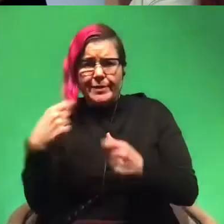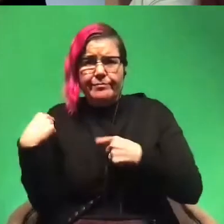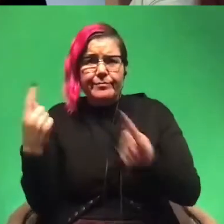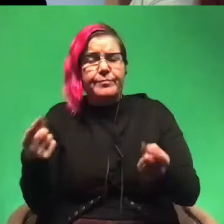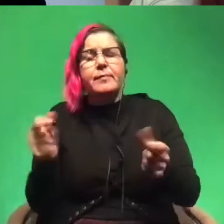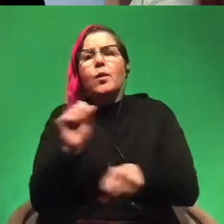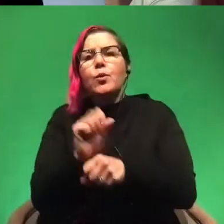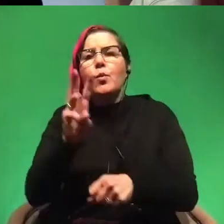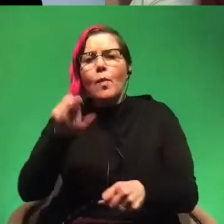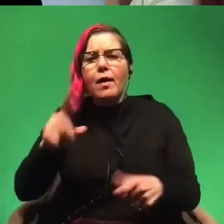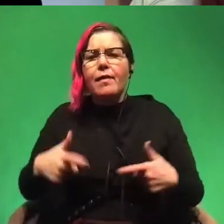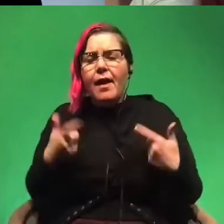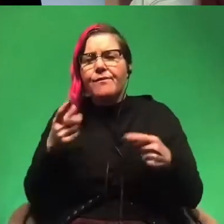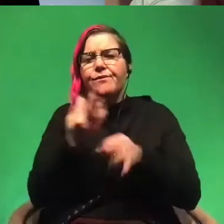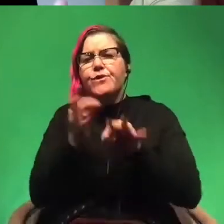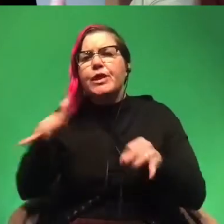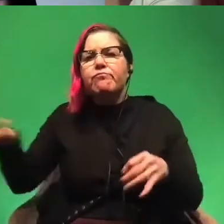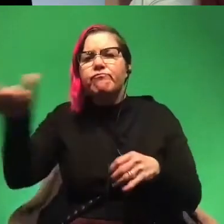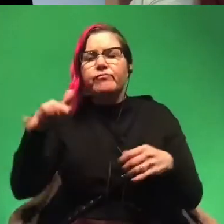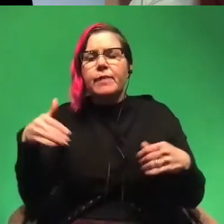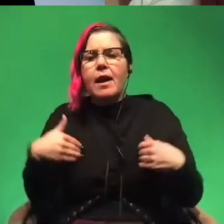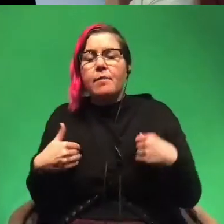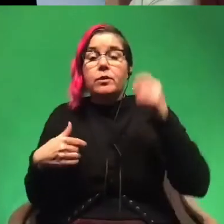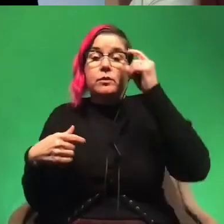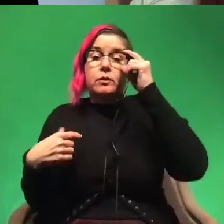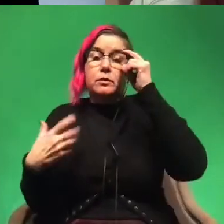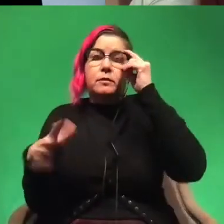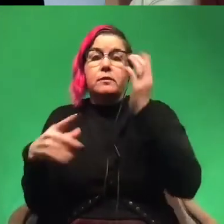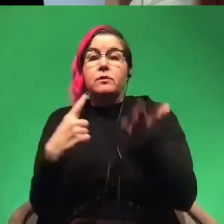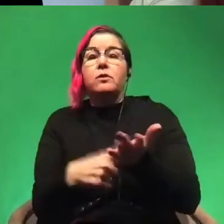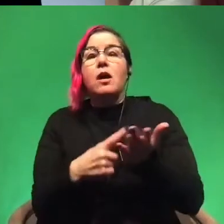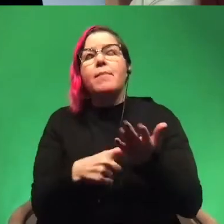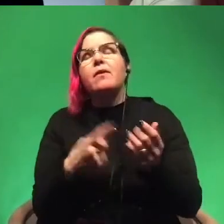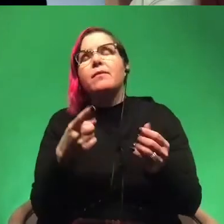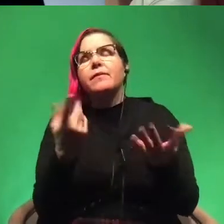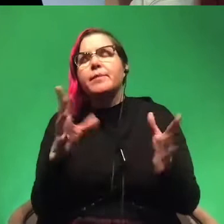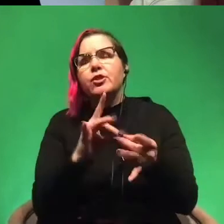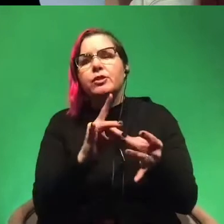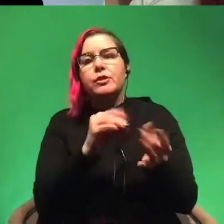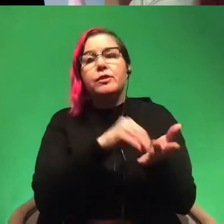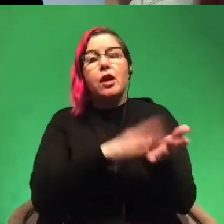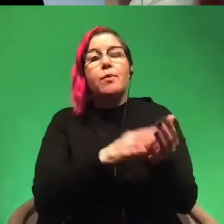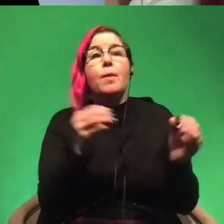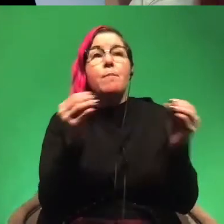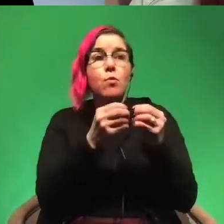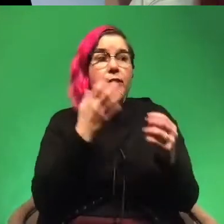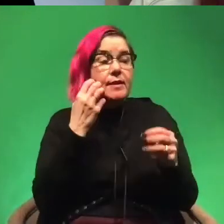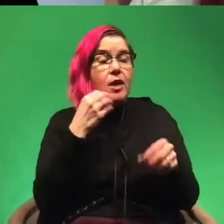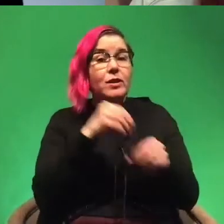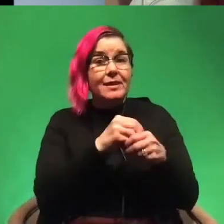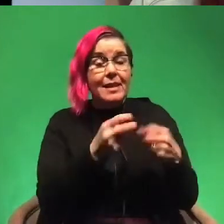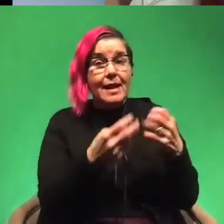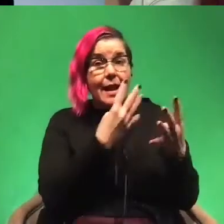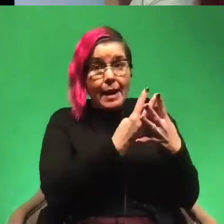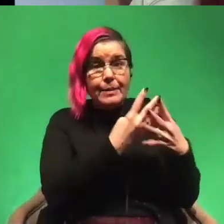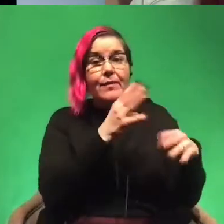ranging wildlife. And, you know, we talk about, one of the things that they mentioned in the documentary is that there are more tigers in captivity than there